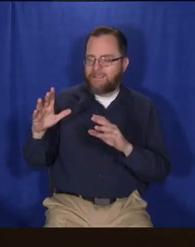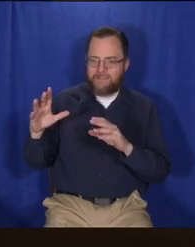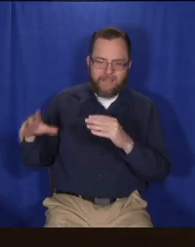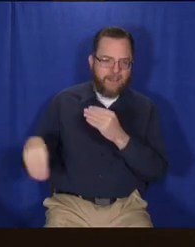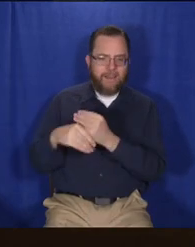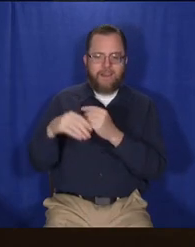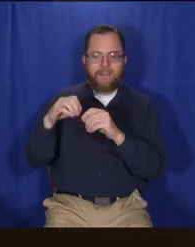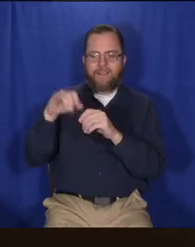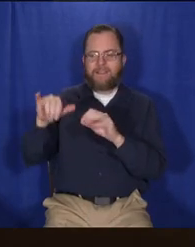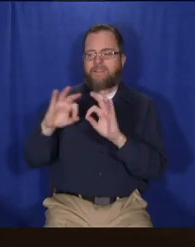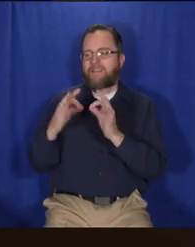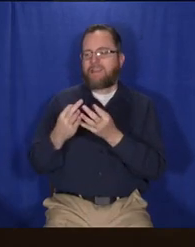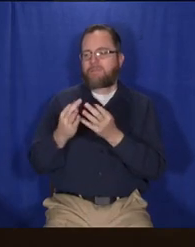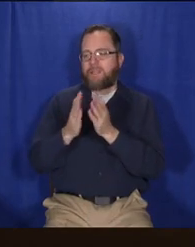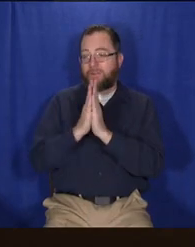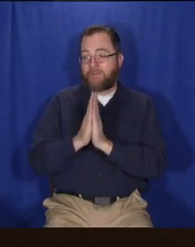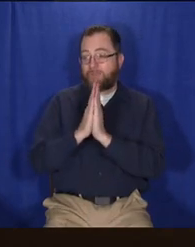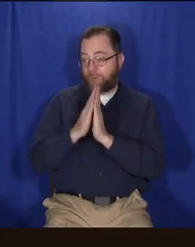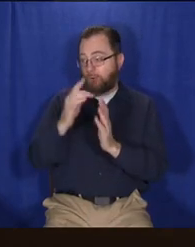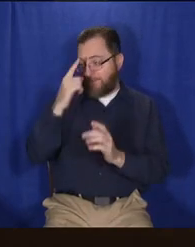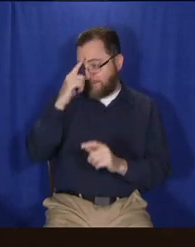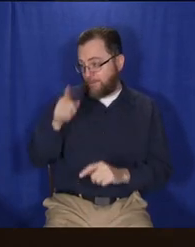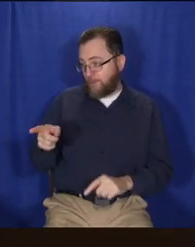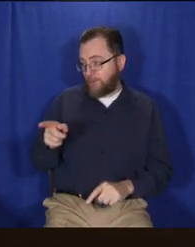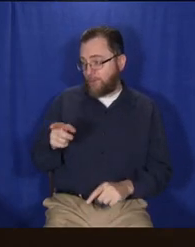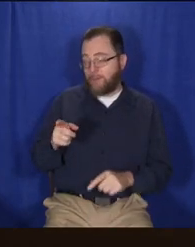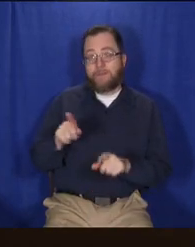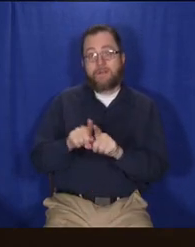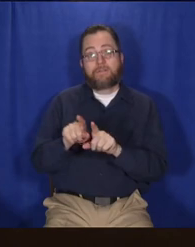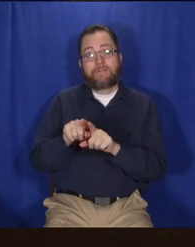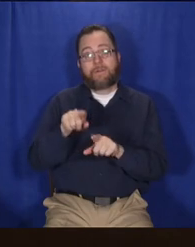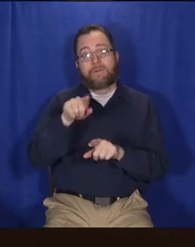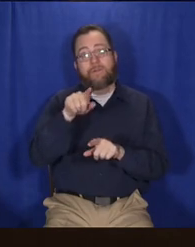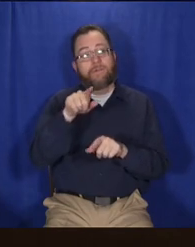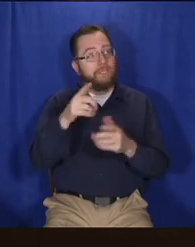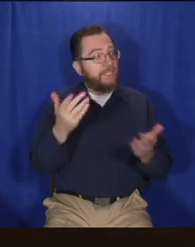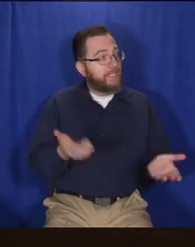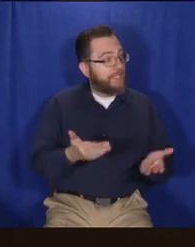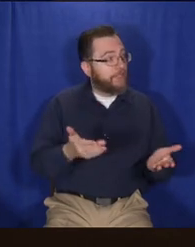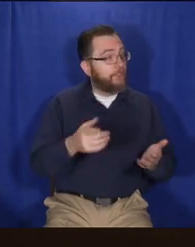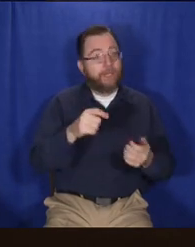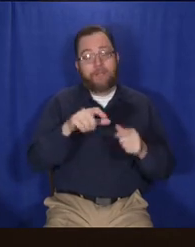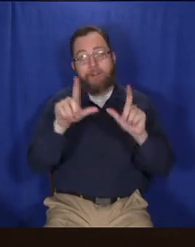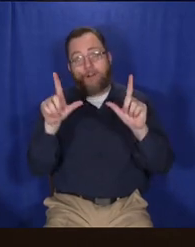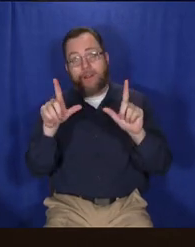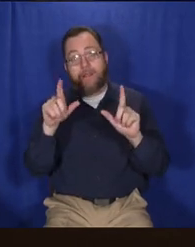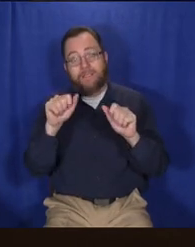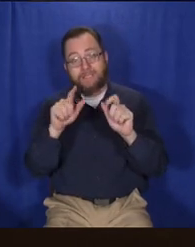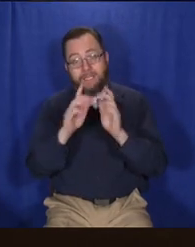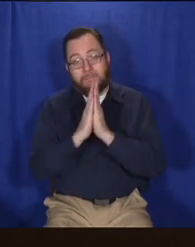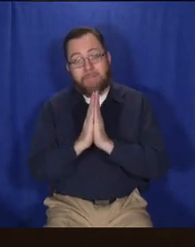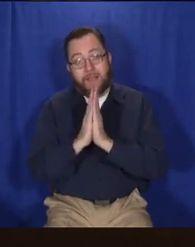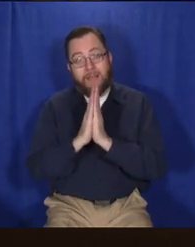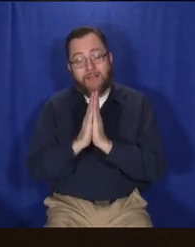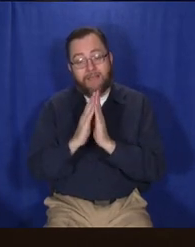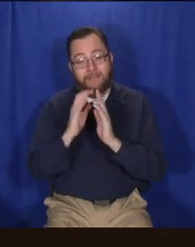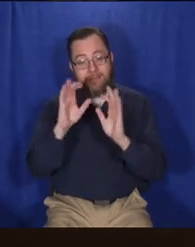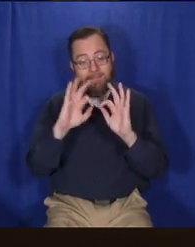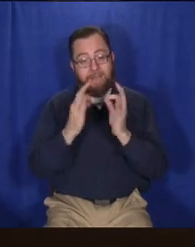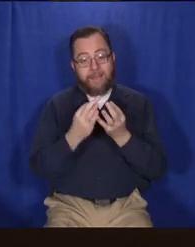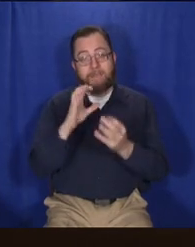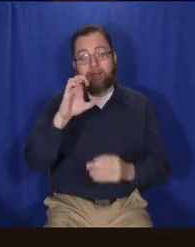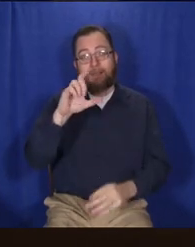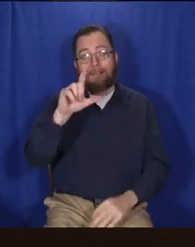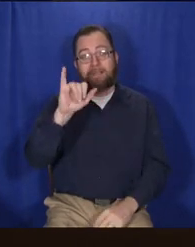family, and we want to pray for you. So would you guys hear, those of you online, can we just join in prayer for the Cliftons, for Bettina, and ask for the Lord's